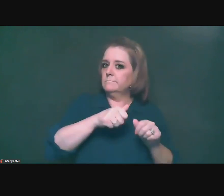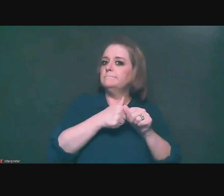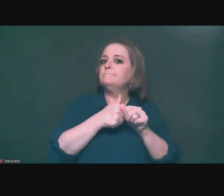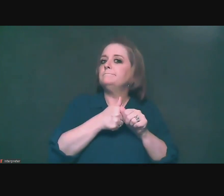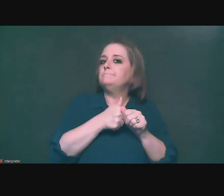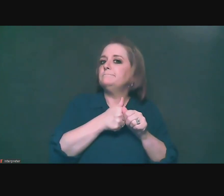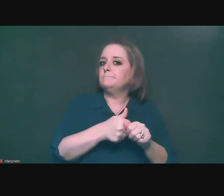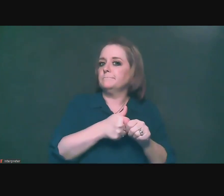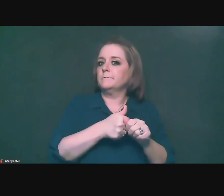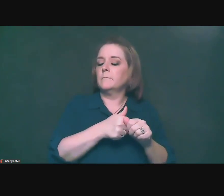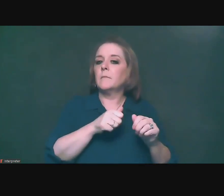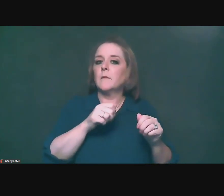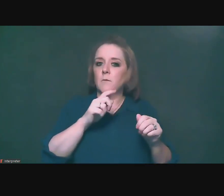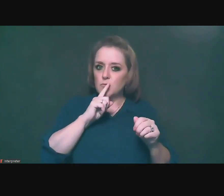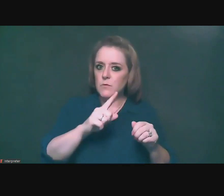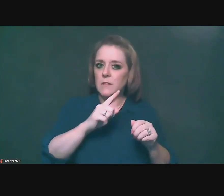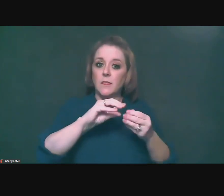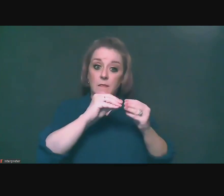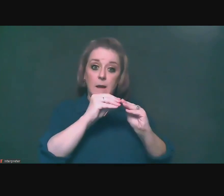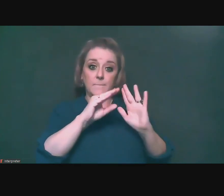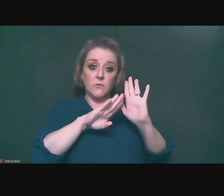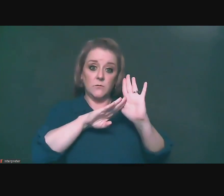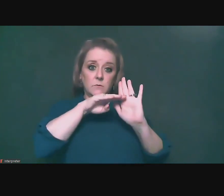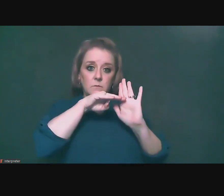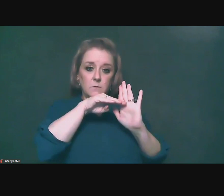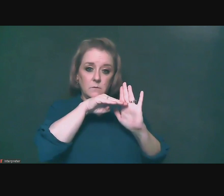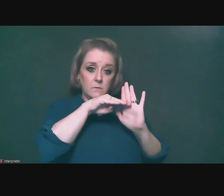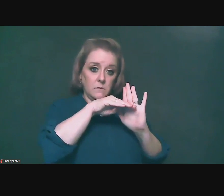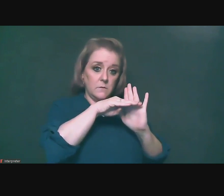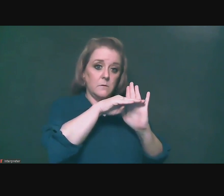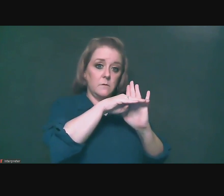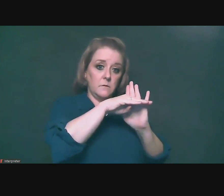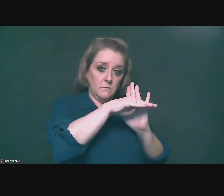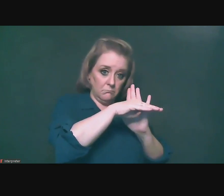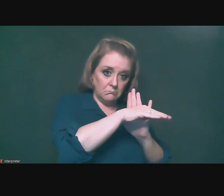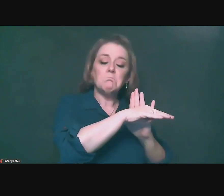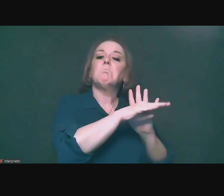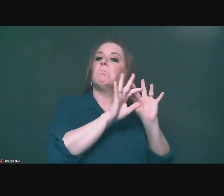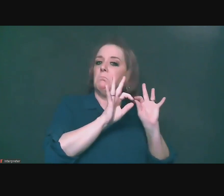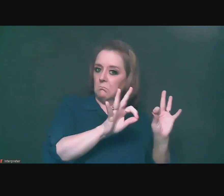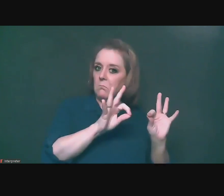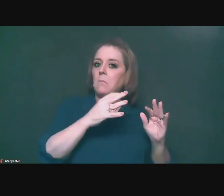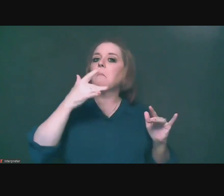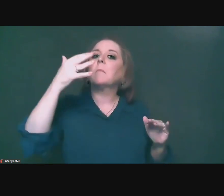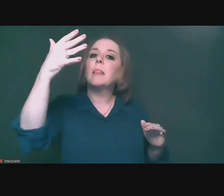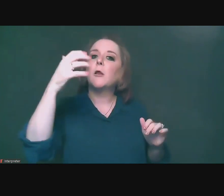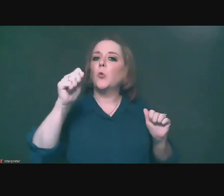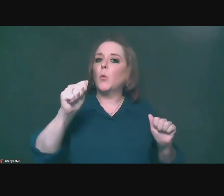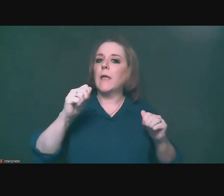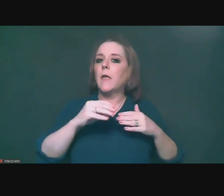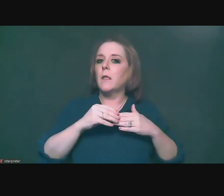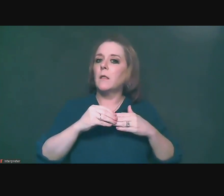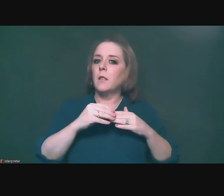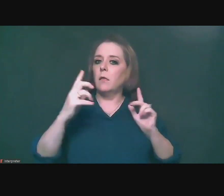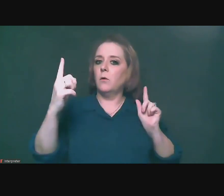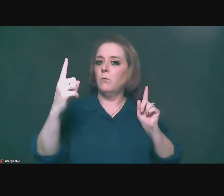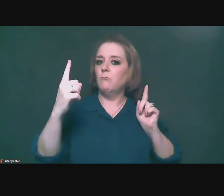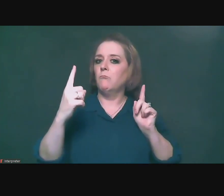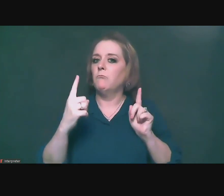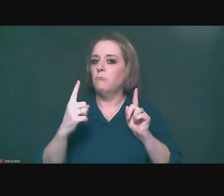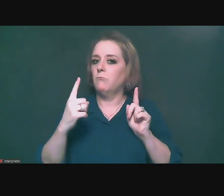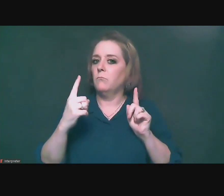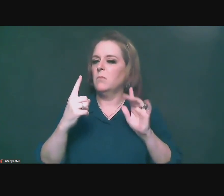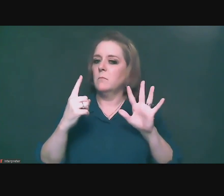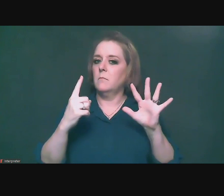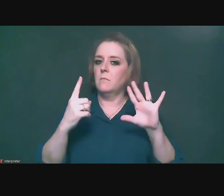curve flattened, I think that we will see many of those relaxed. But in the meantime, we need to stay diligent. And so part